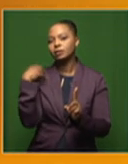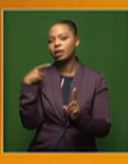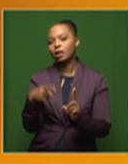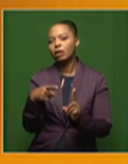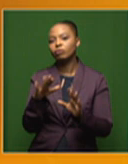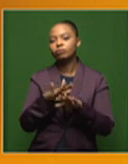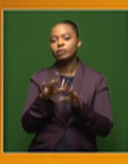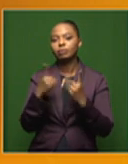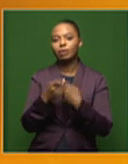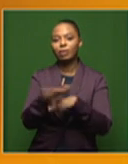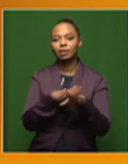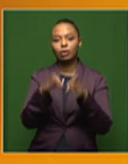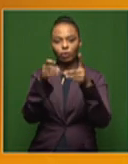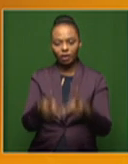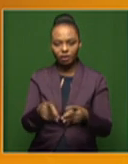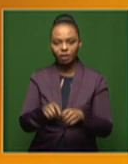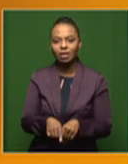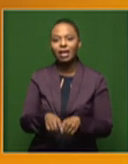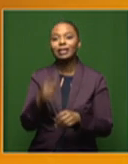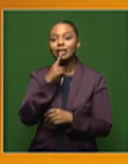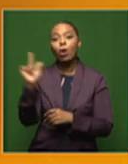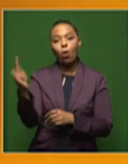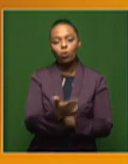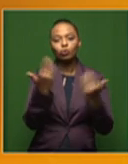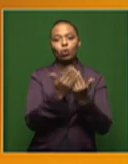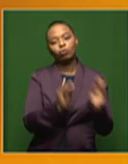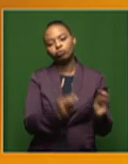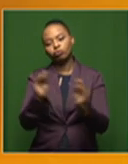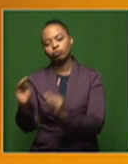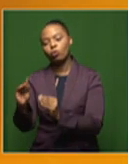Education nationally, for schools to delay their reopening by 2 weeks.